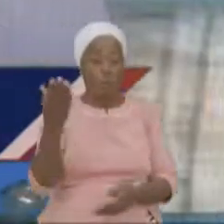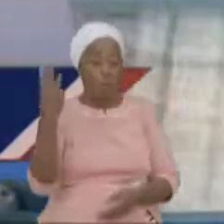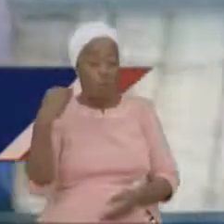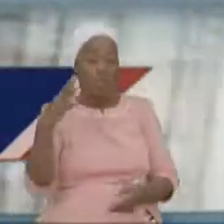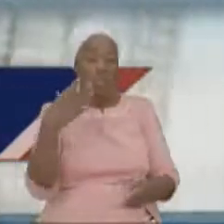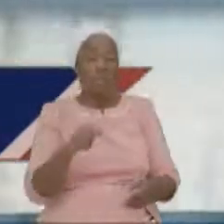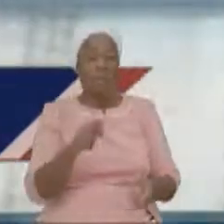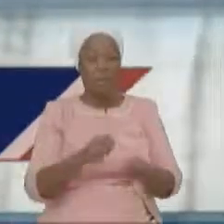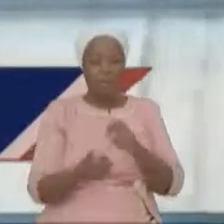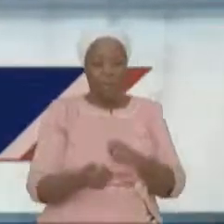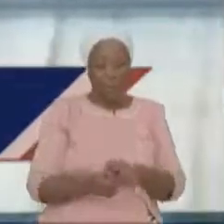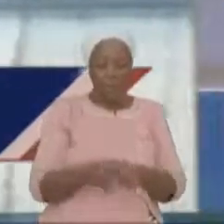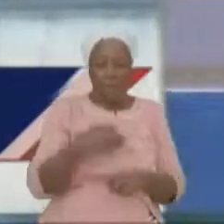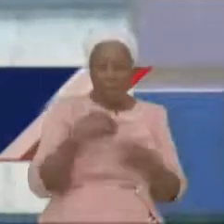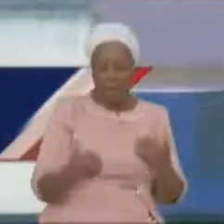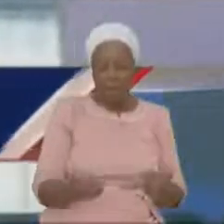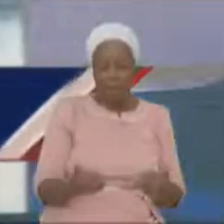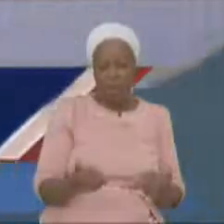now,